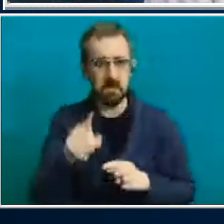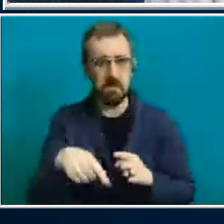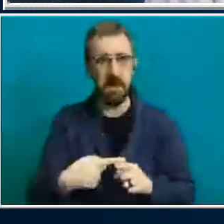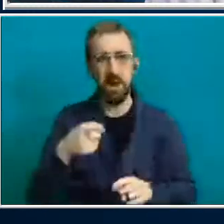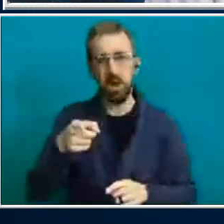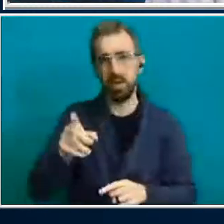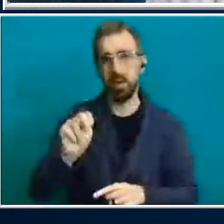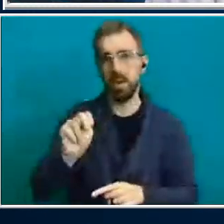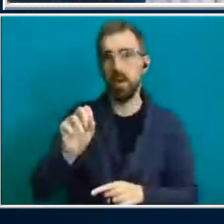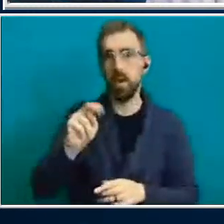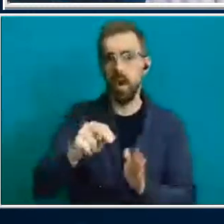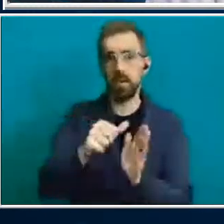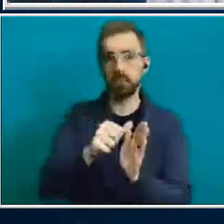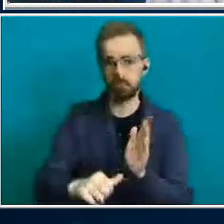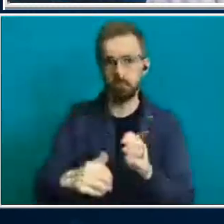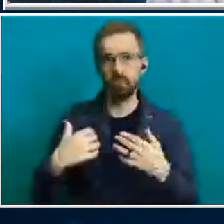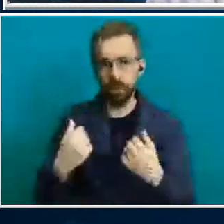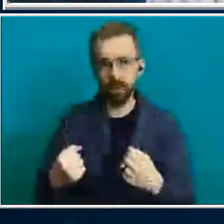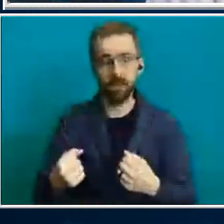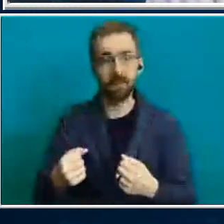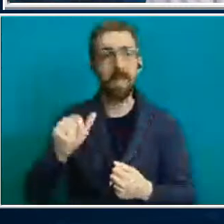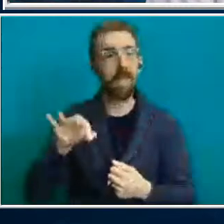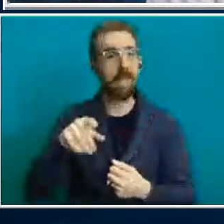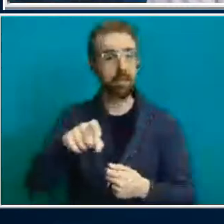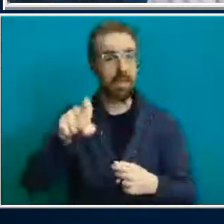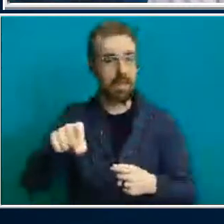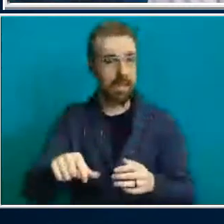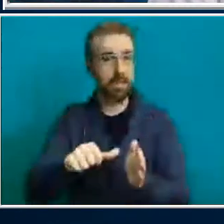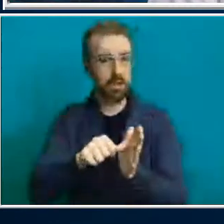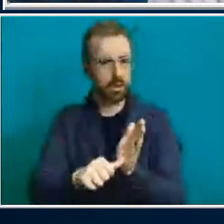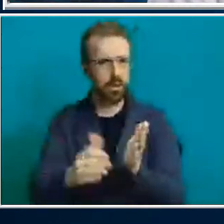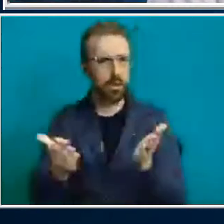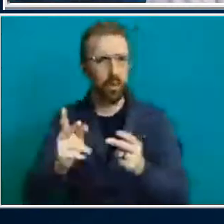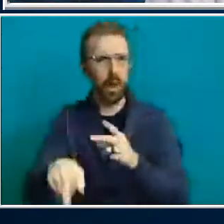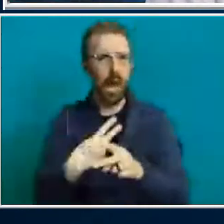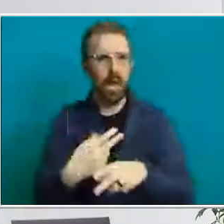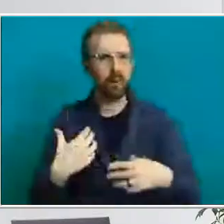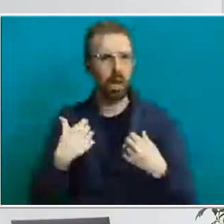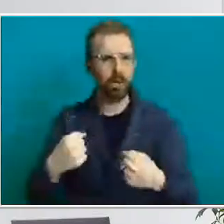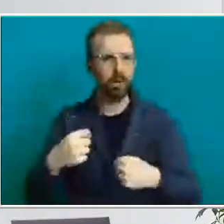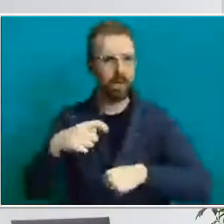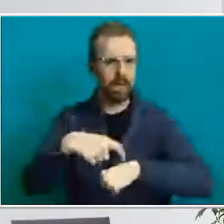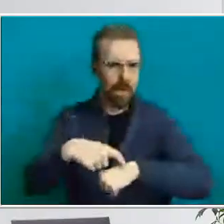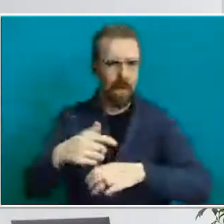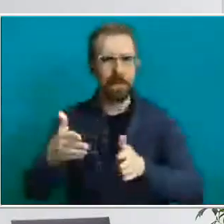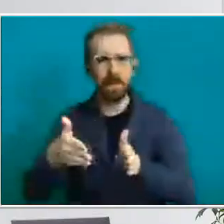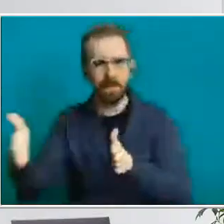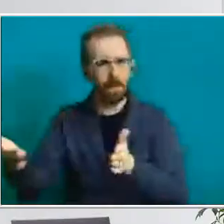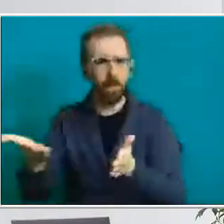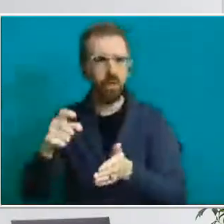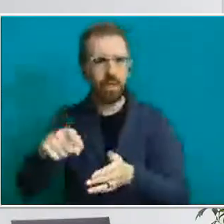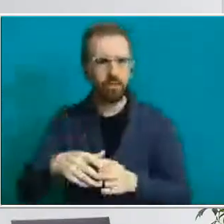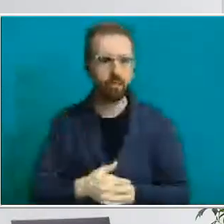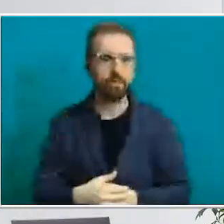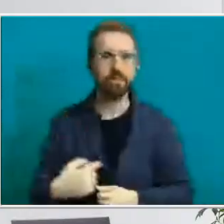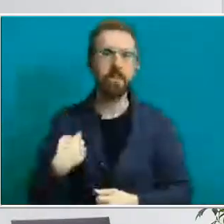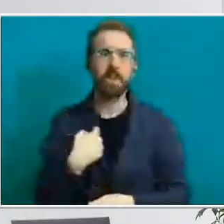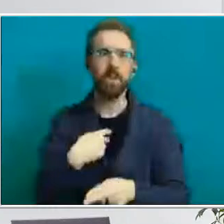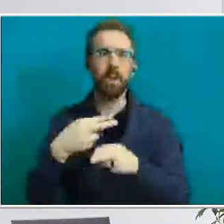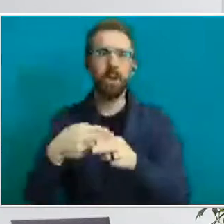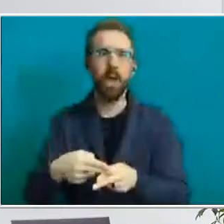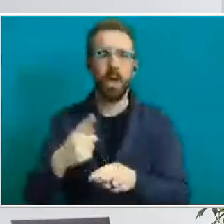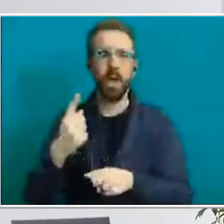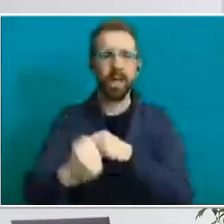recovery, but had she needed surgery, what kind of recovery would be needed there? It's usually, we call it it's a